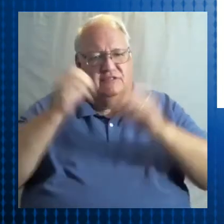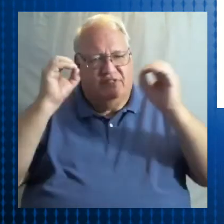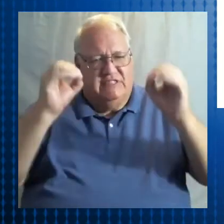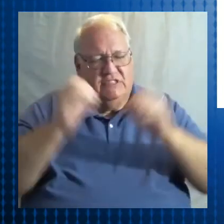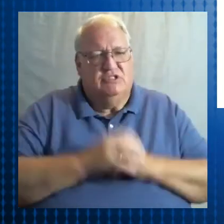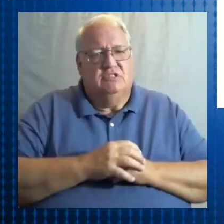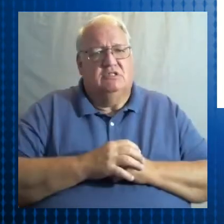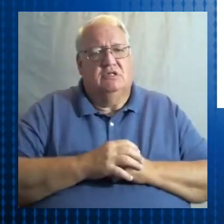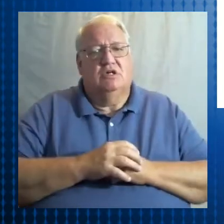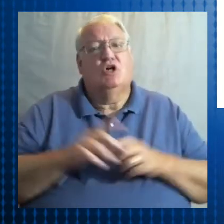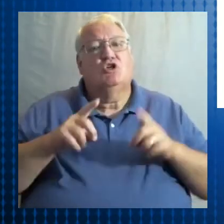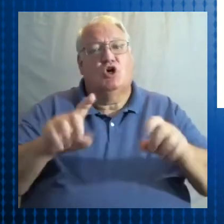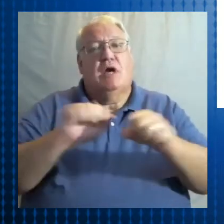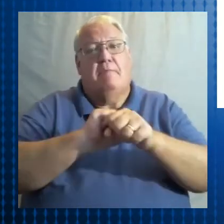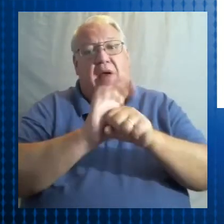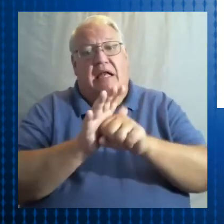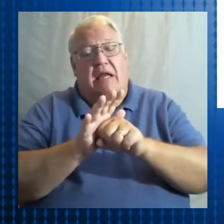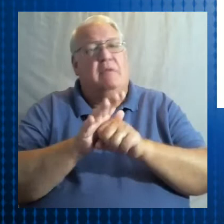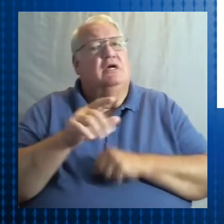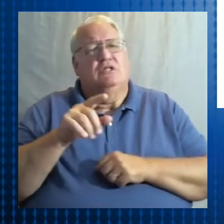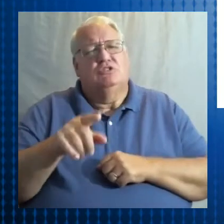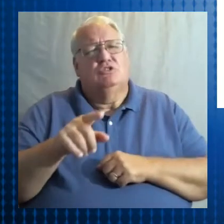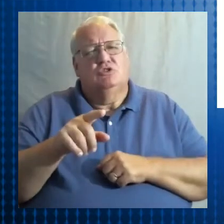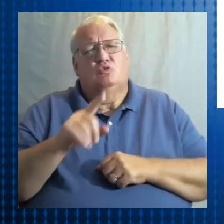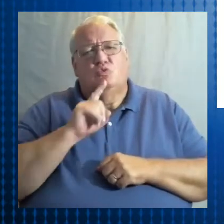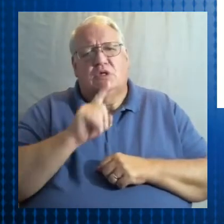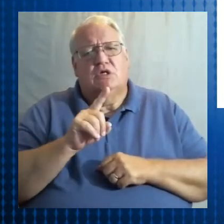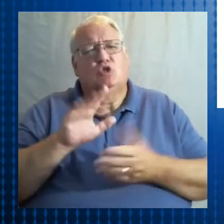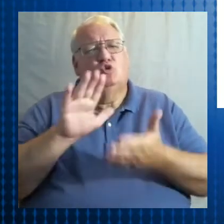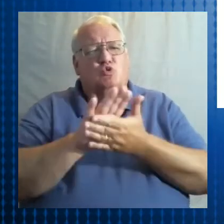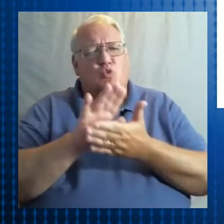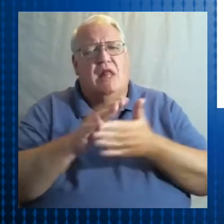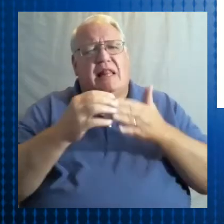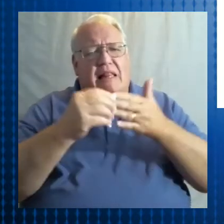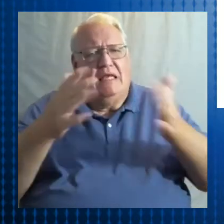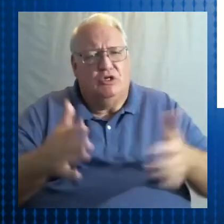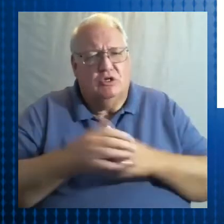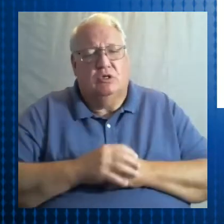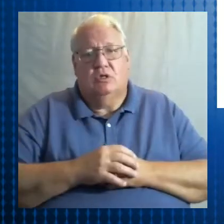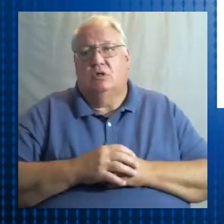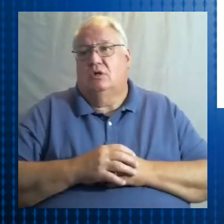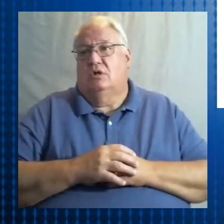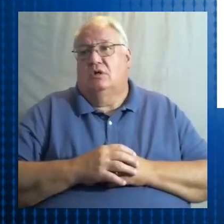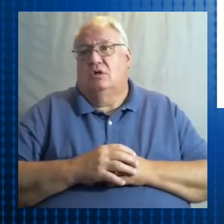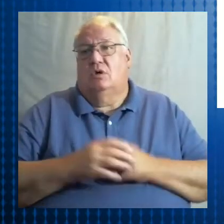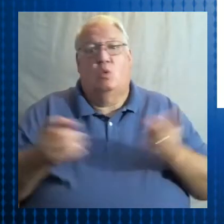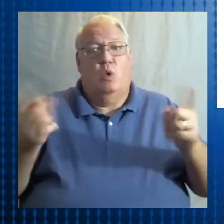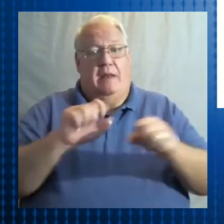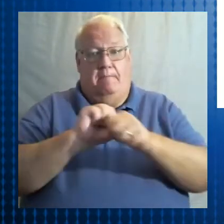Throughout the pandemic, our superstar has remained a true school leader. When the pandemic